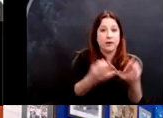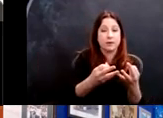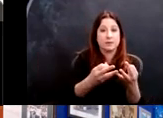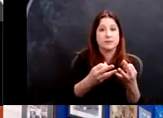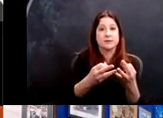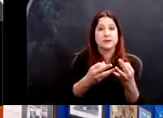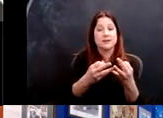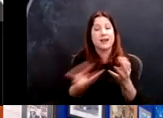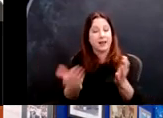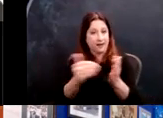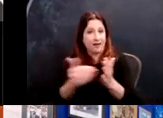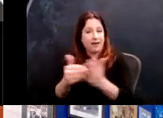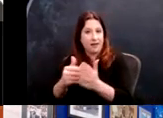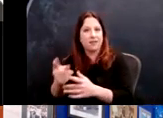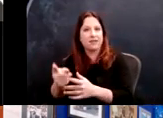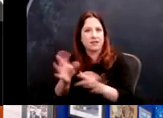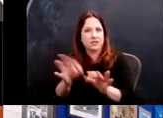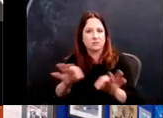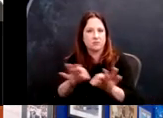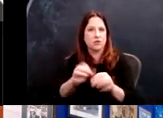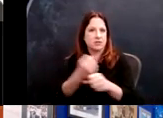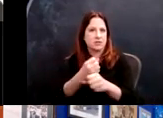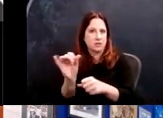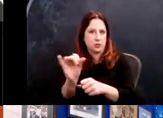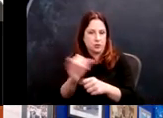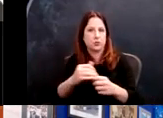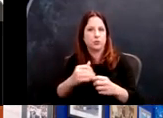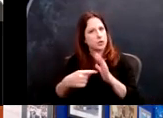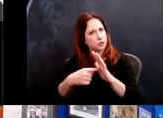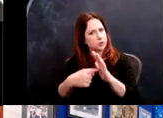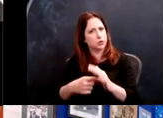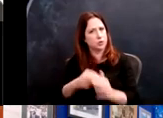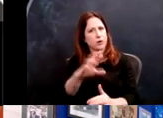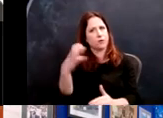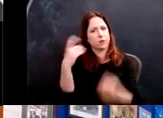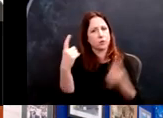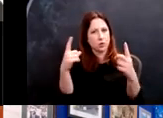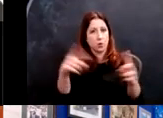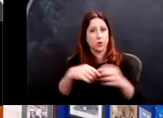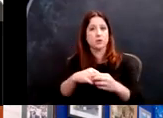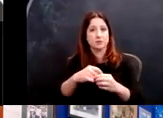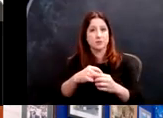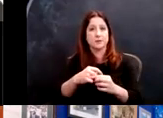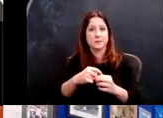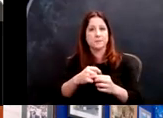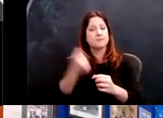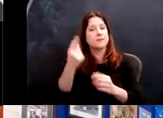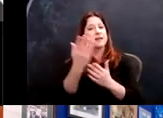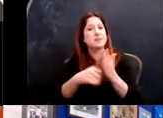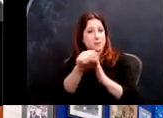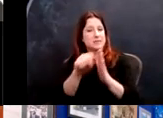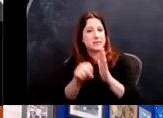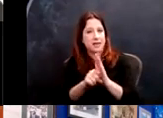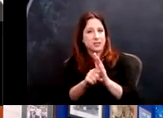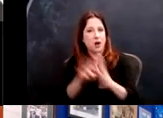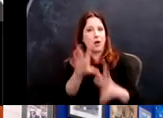of recovery is possible and that recovery coaching works. There's some states that are incorporating recovery coaching into their child